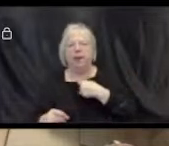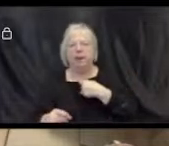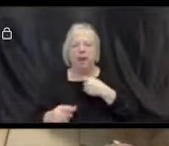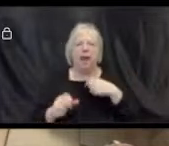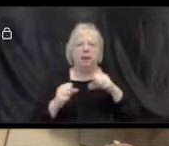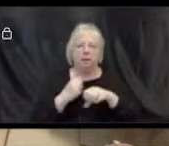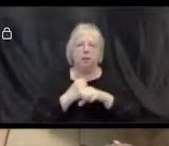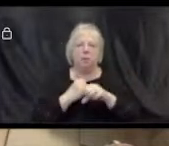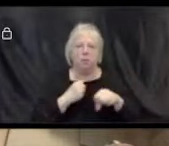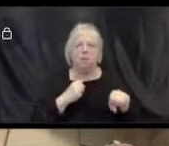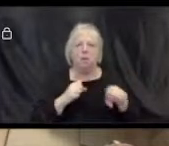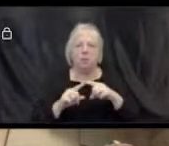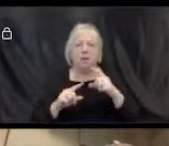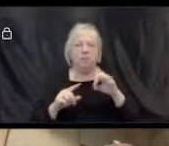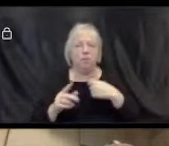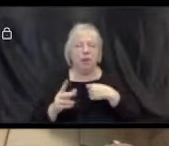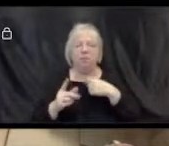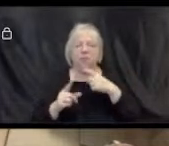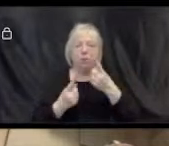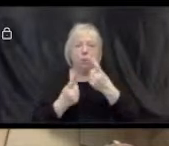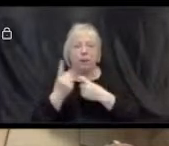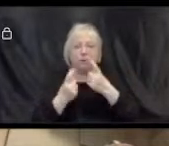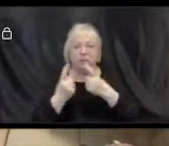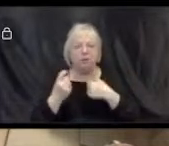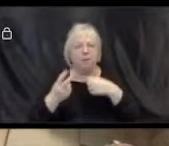me, I'm ready.